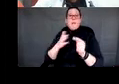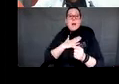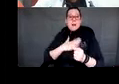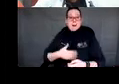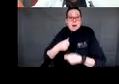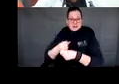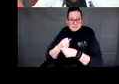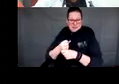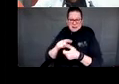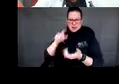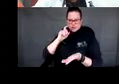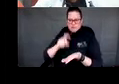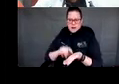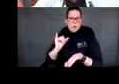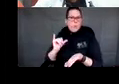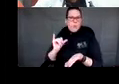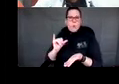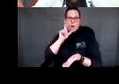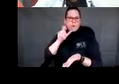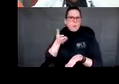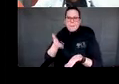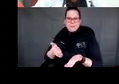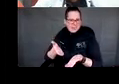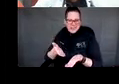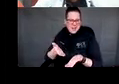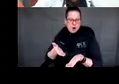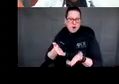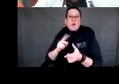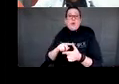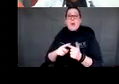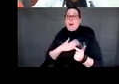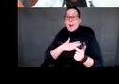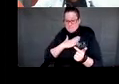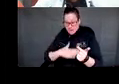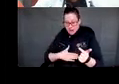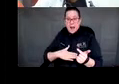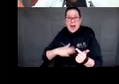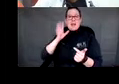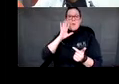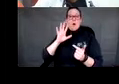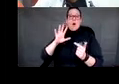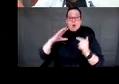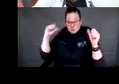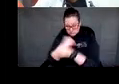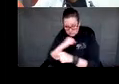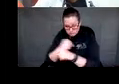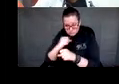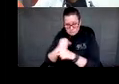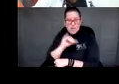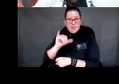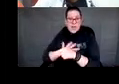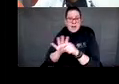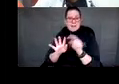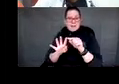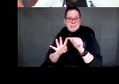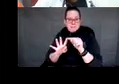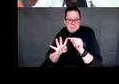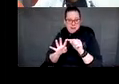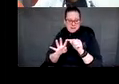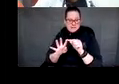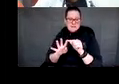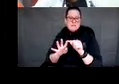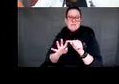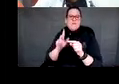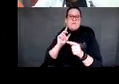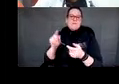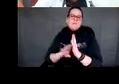foreign and it's not something that's not supposed to be there, and develops an immune response against the spike protein, specifically antibodies that